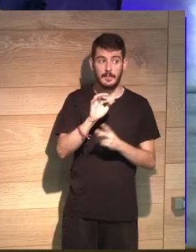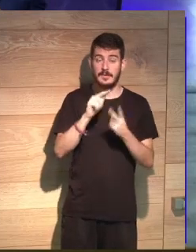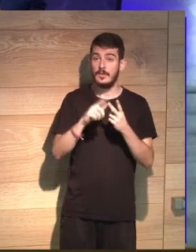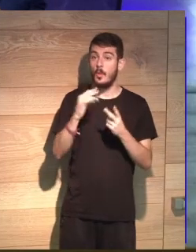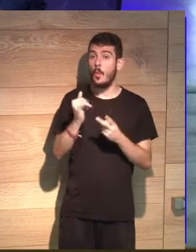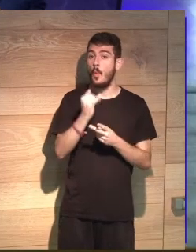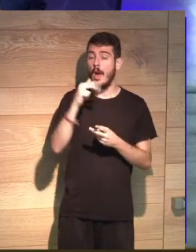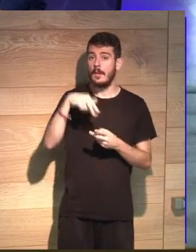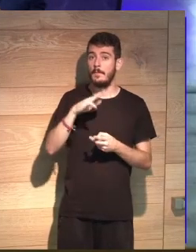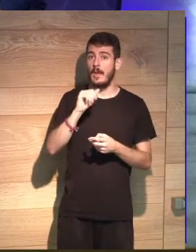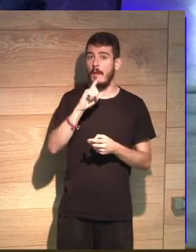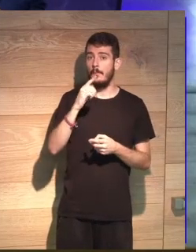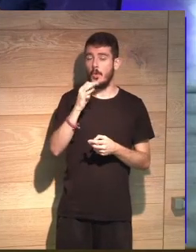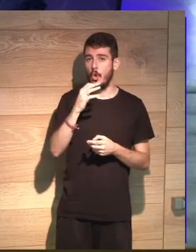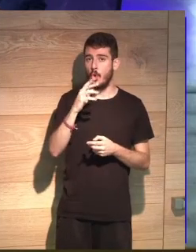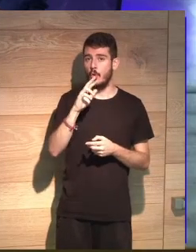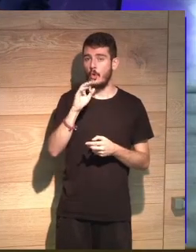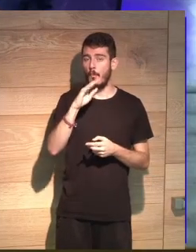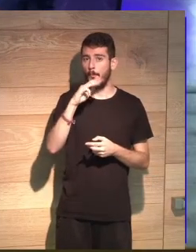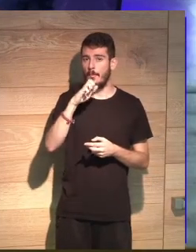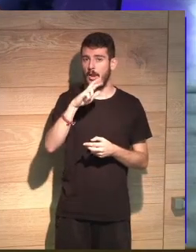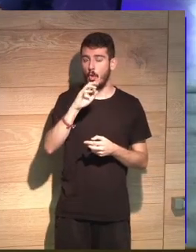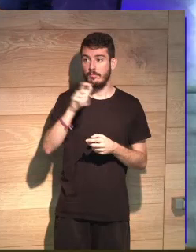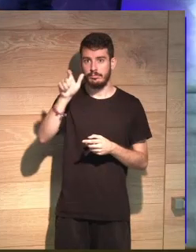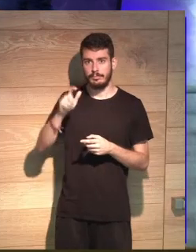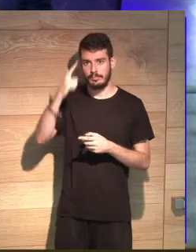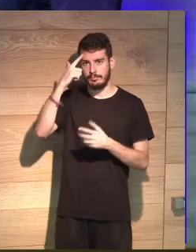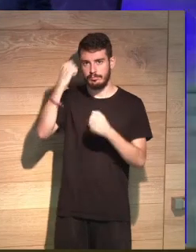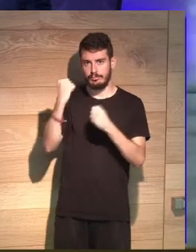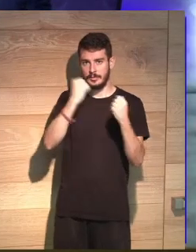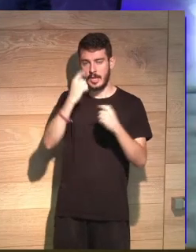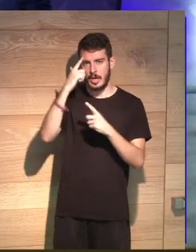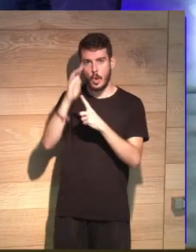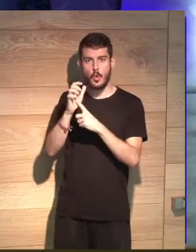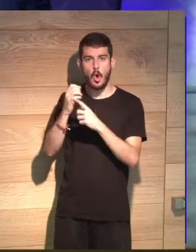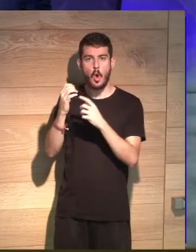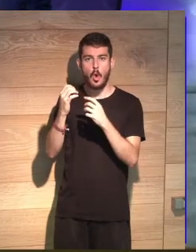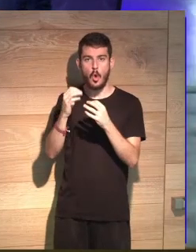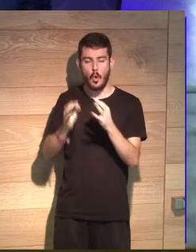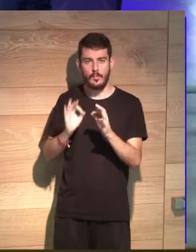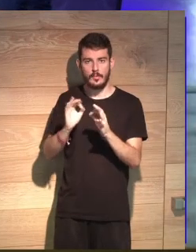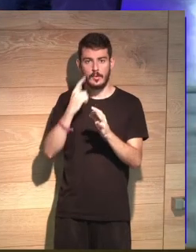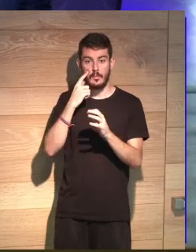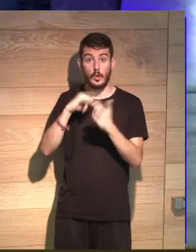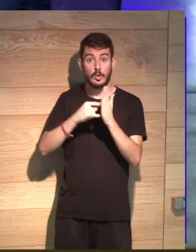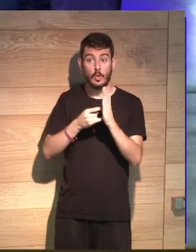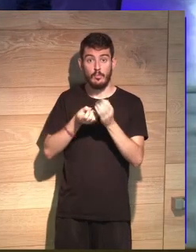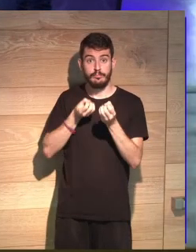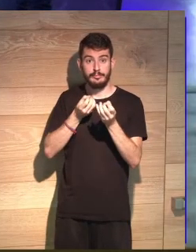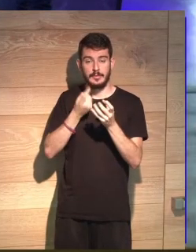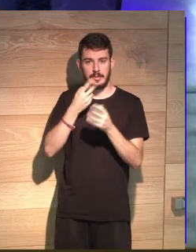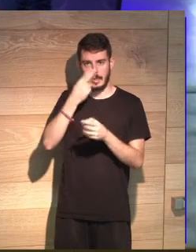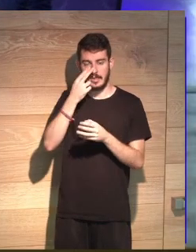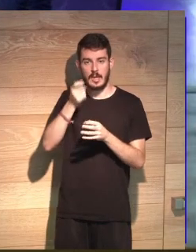have Phil here, we have Juan Pablo Romero, he's the neurologist, who is going to share a very interesting project